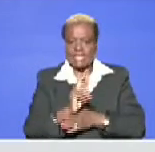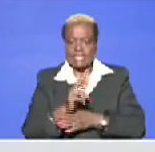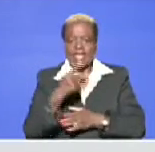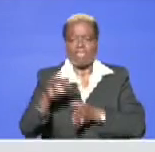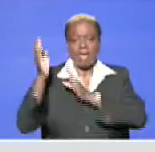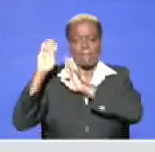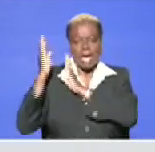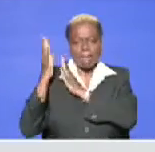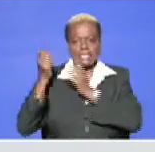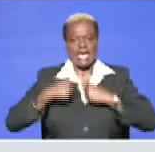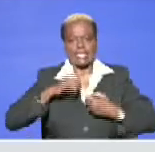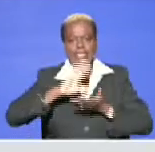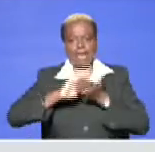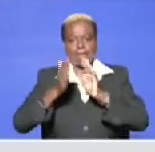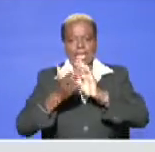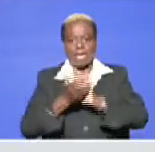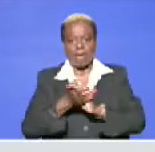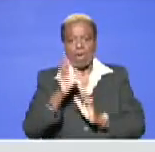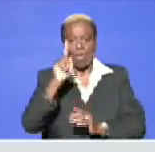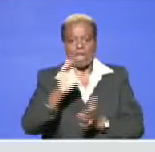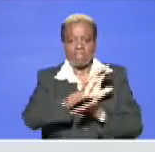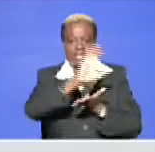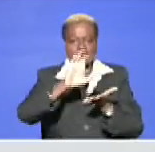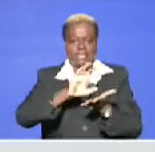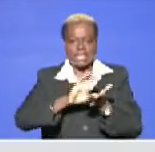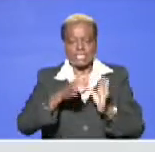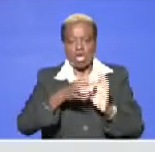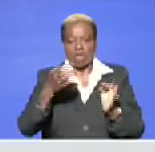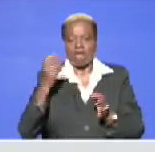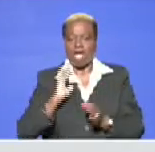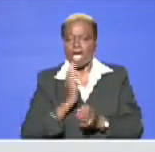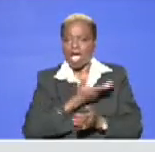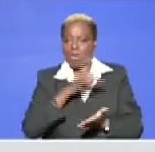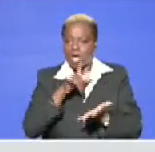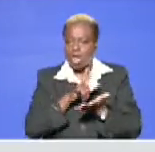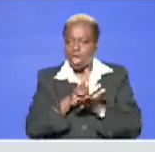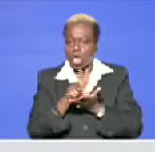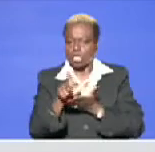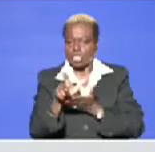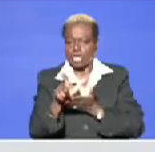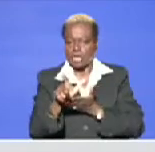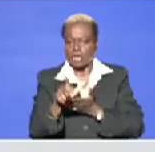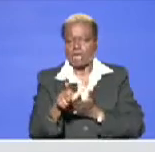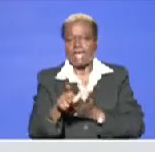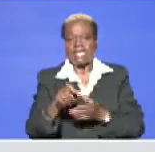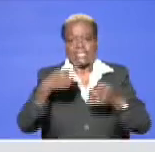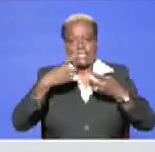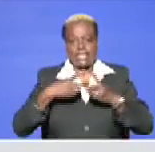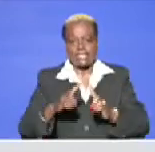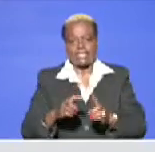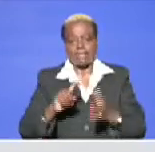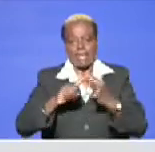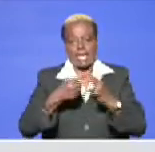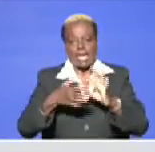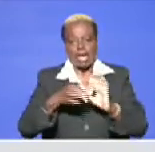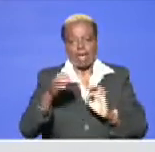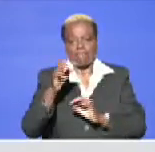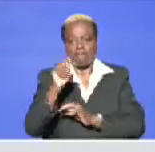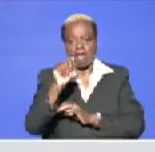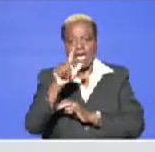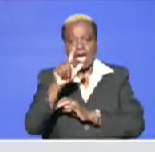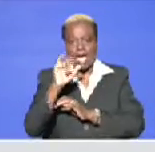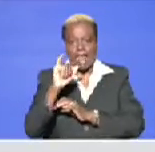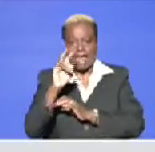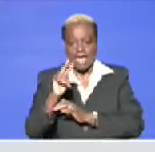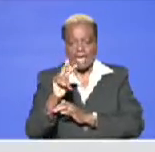become one of the center of our launching. You know, since the beginning of our life, I remember that, you know, we